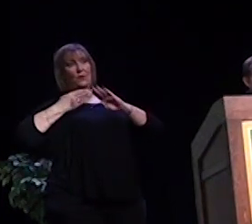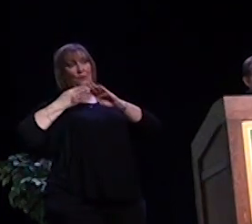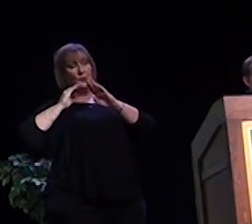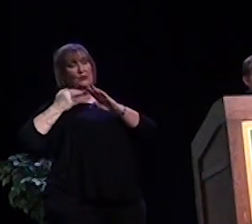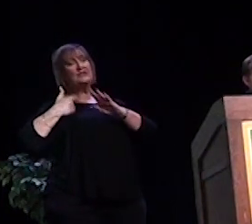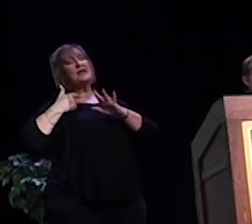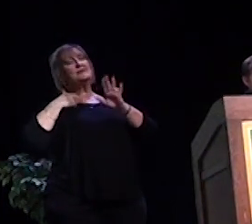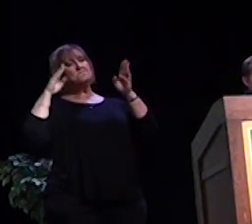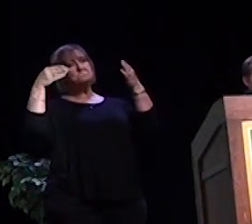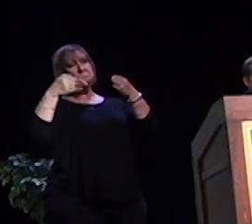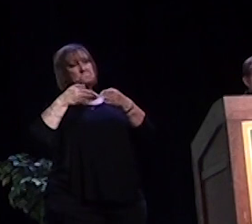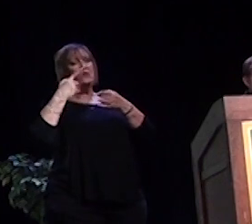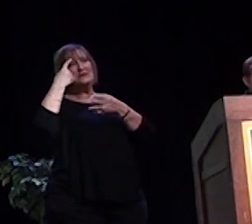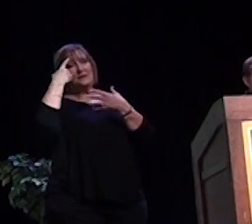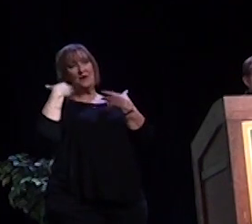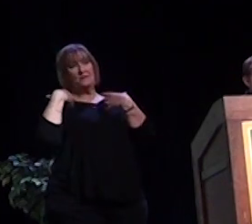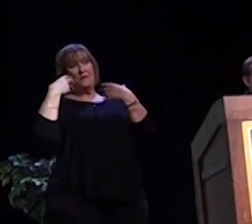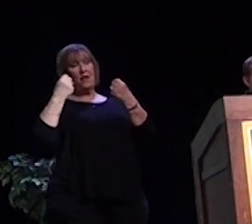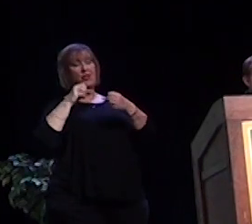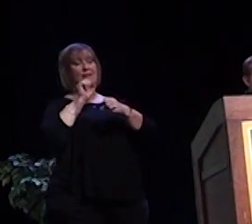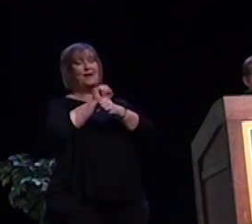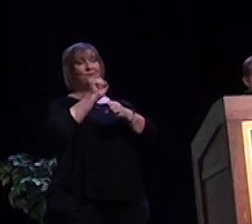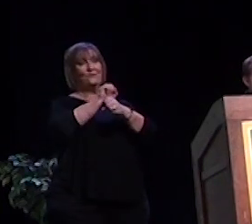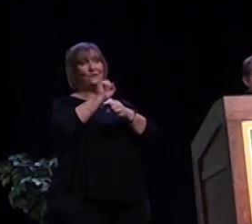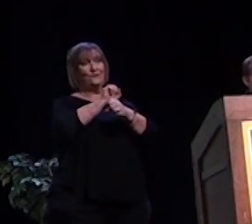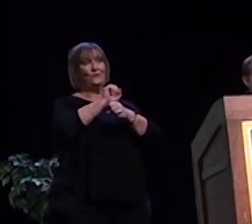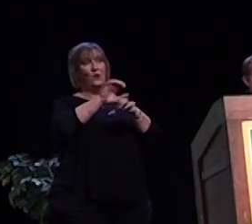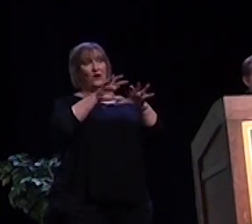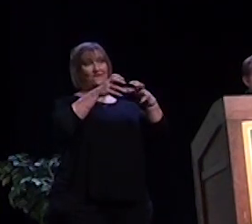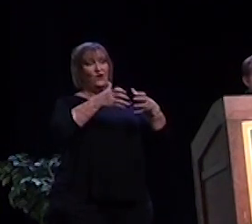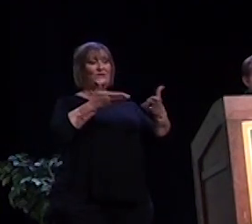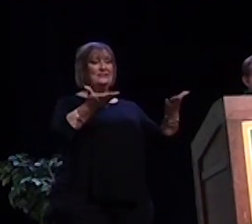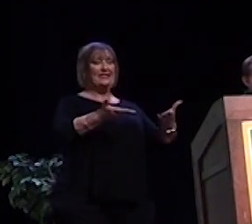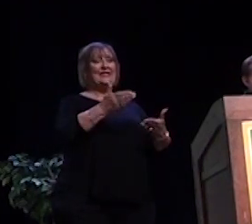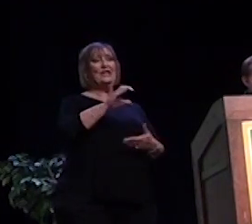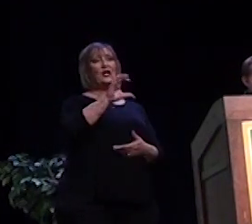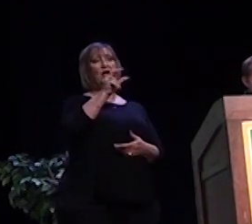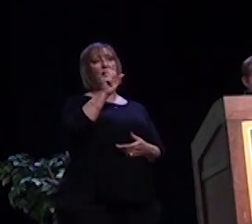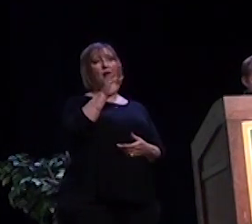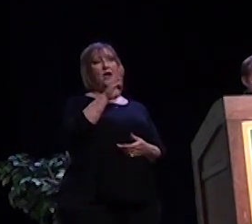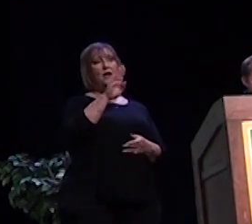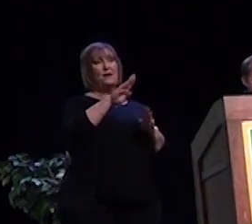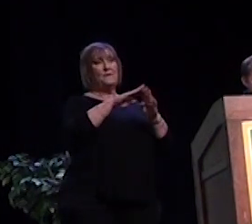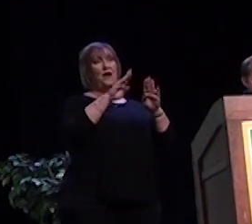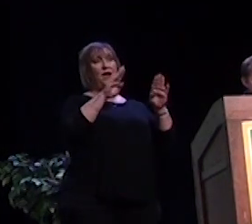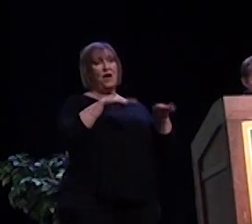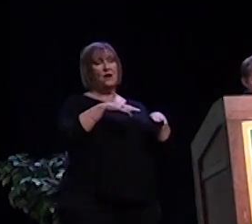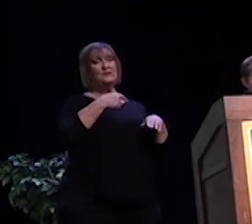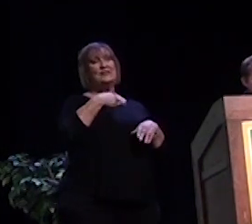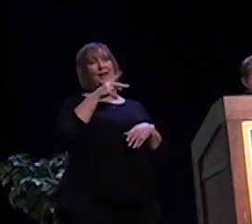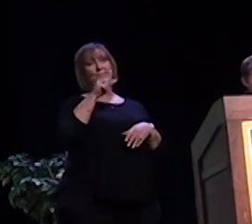workforce development program, such as the San Antonio Clubhouse, Peer Academy, and Peer Force. He has been involved in community mental health